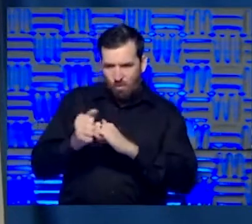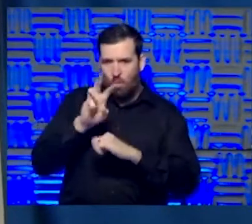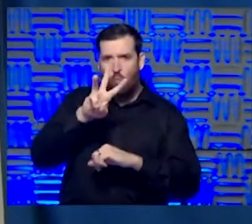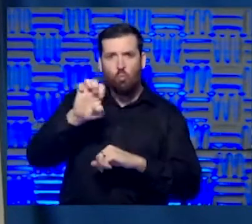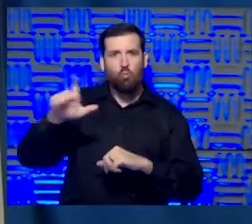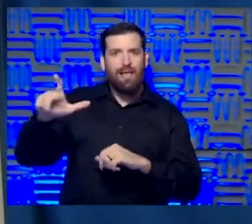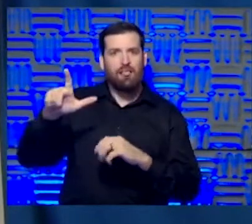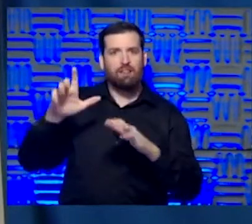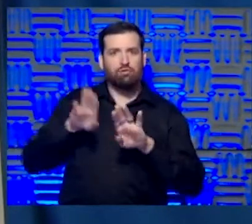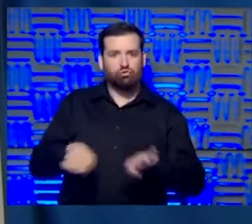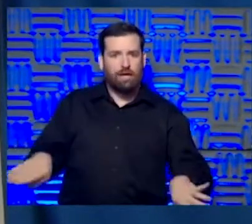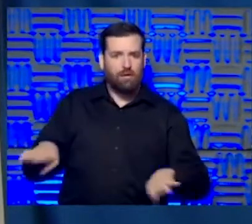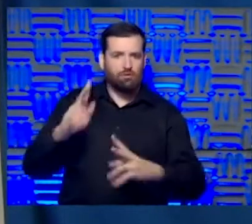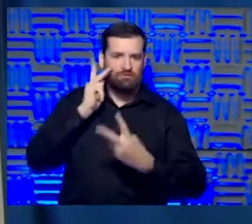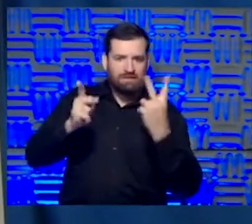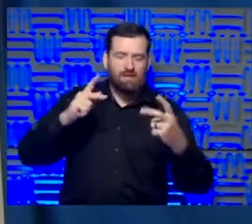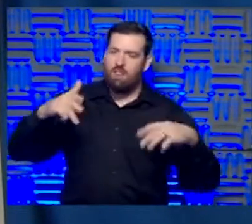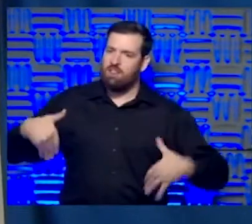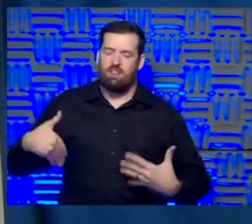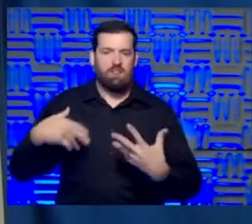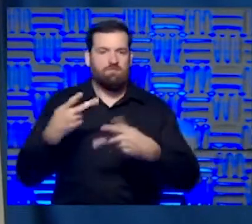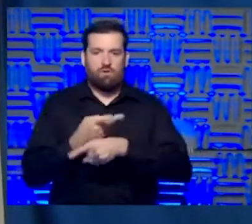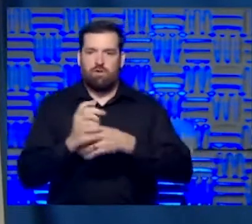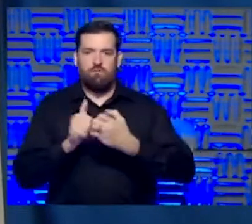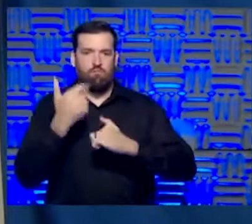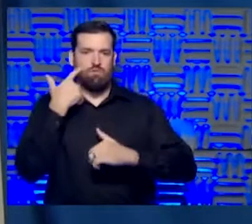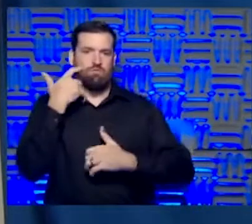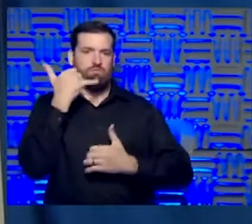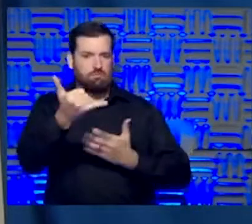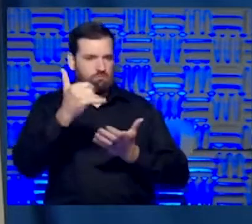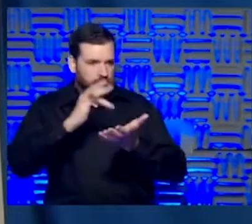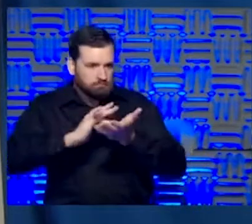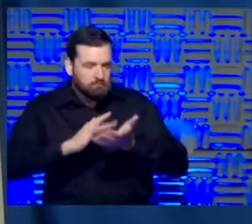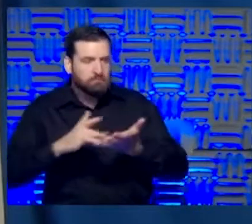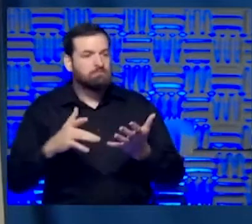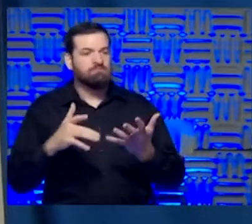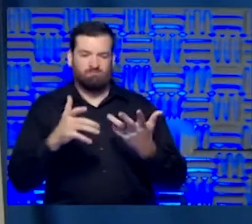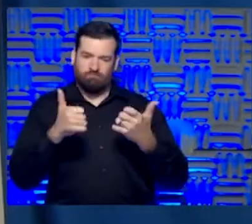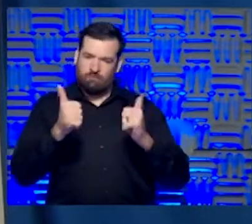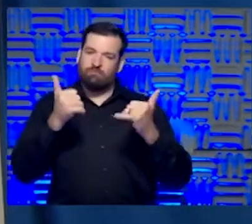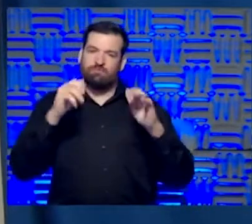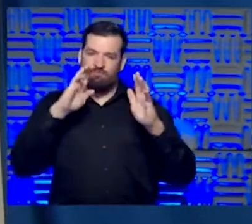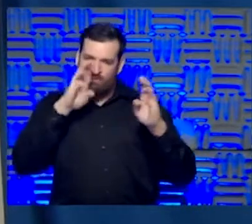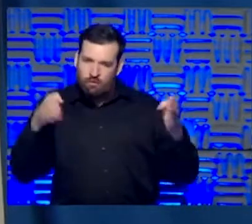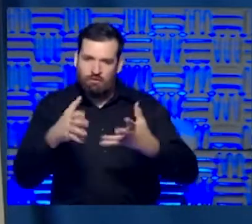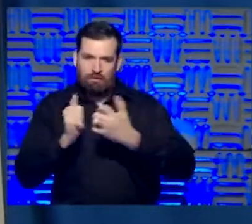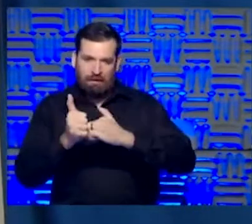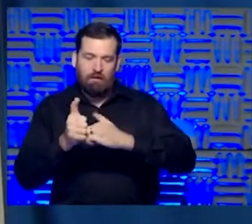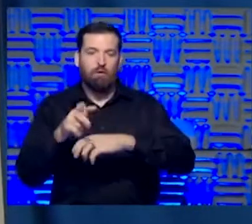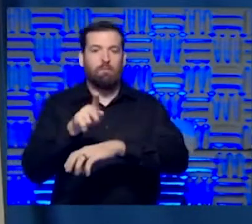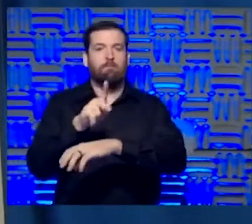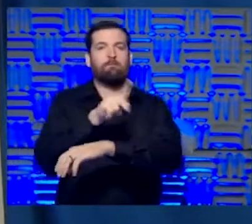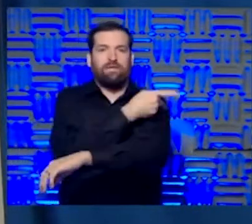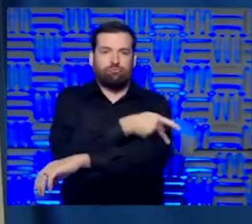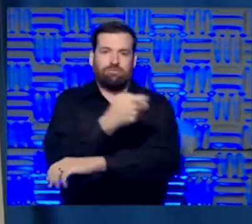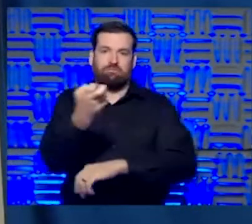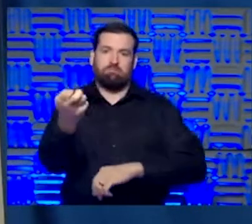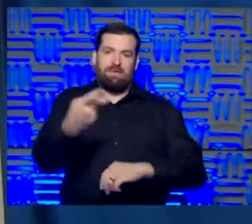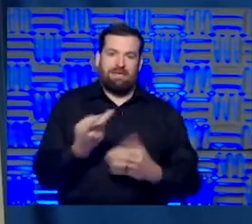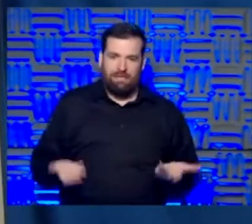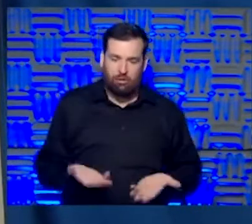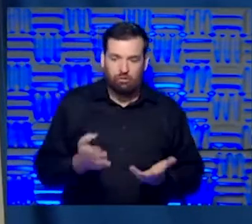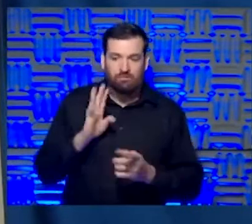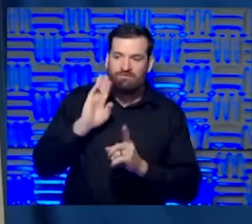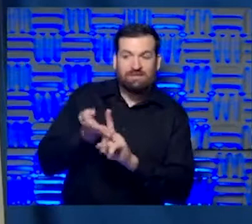visit and on telehealth, and so that's the one we're really focusing on, getting our patients back in here, convincing